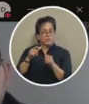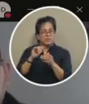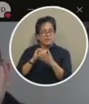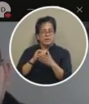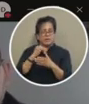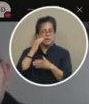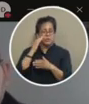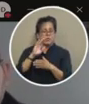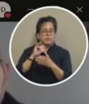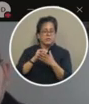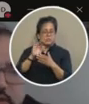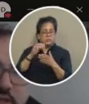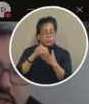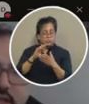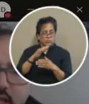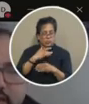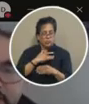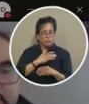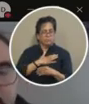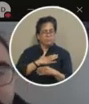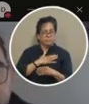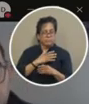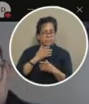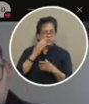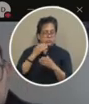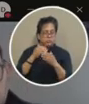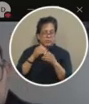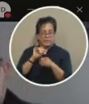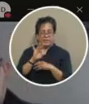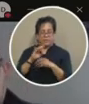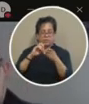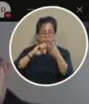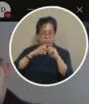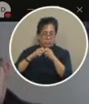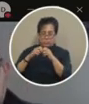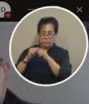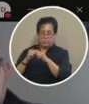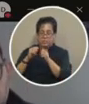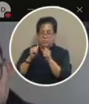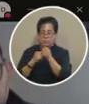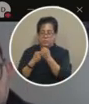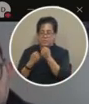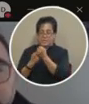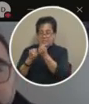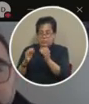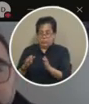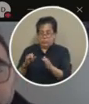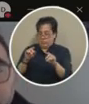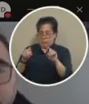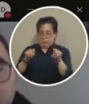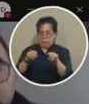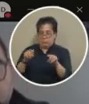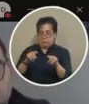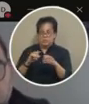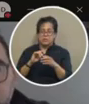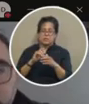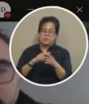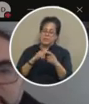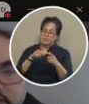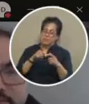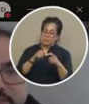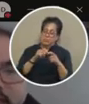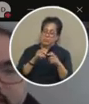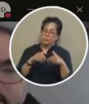that I know is near and dear to your heart as well. And that if there's issues going on with constituents, that's something you'll be able to bring up with Representative